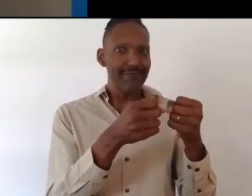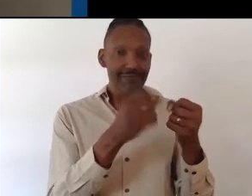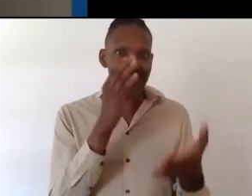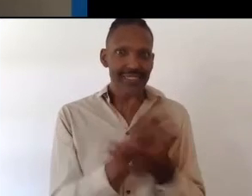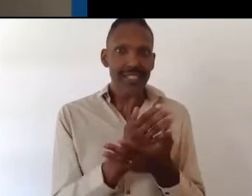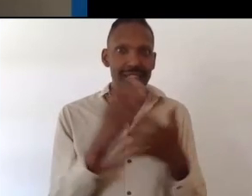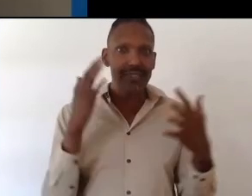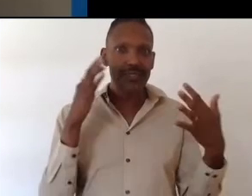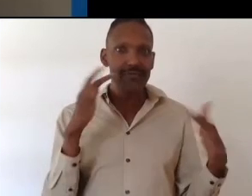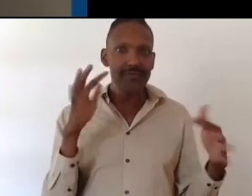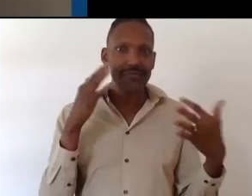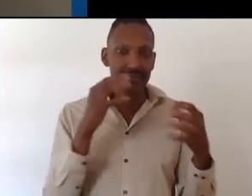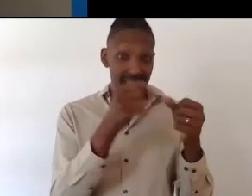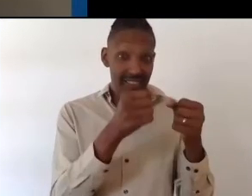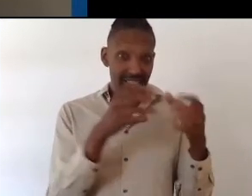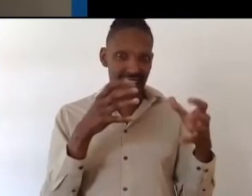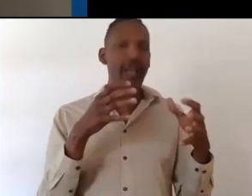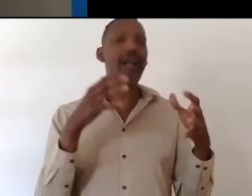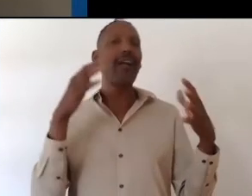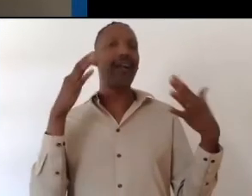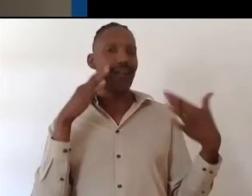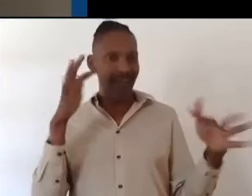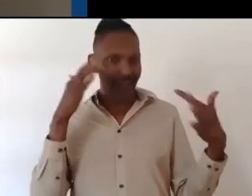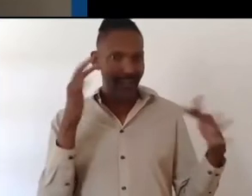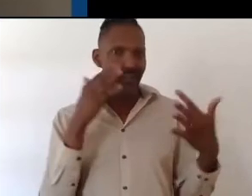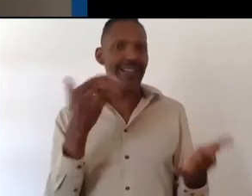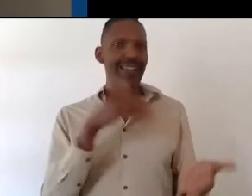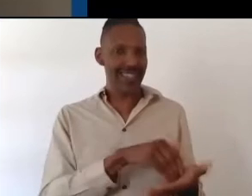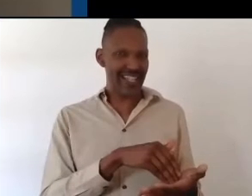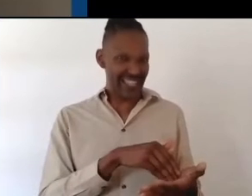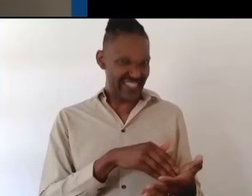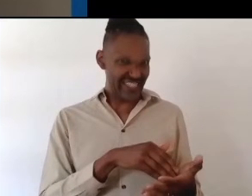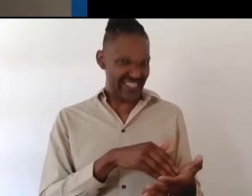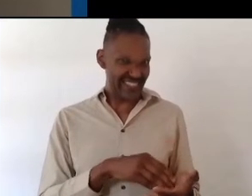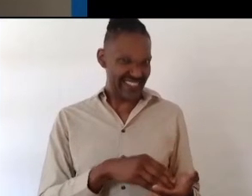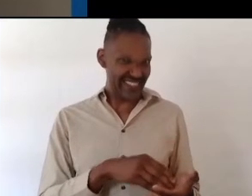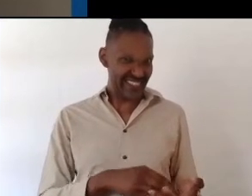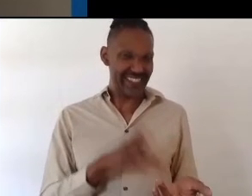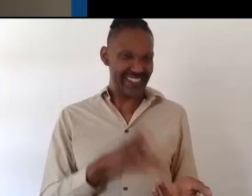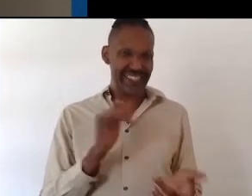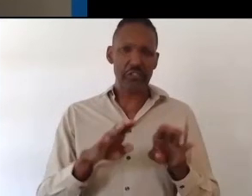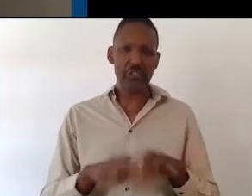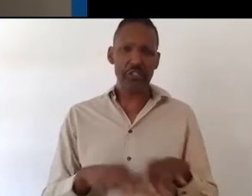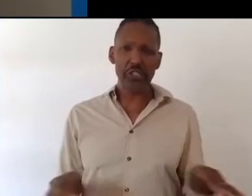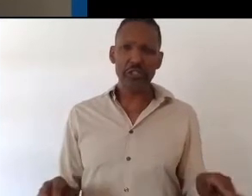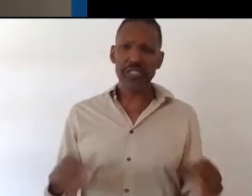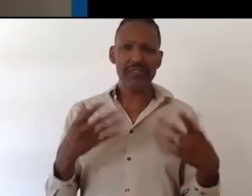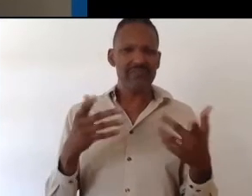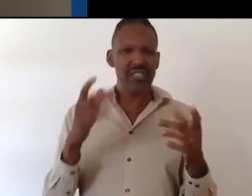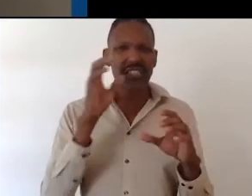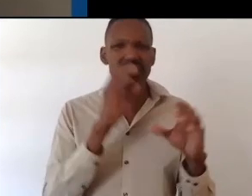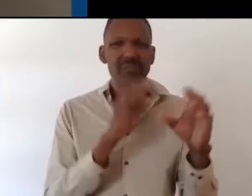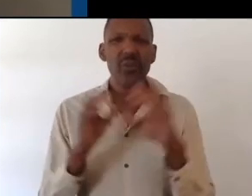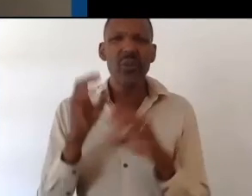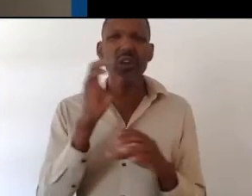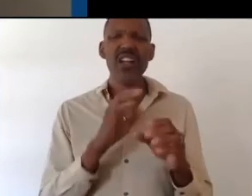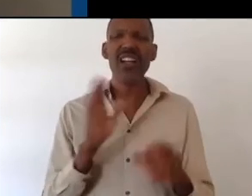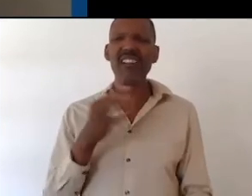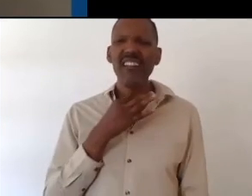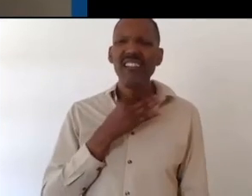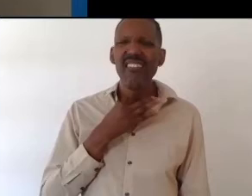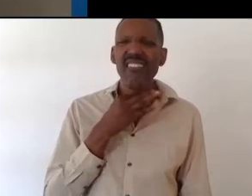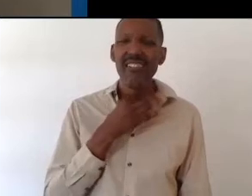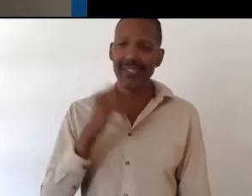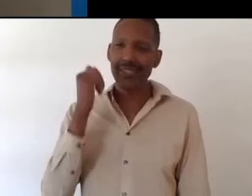day. Except for our young children with disabilities, they often don't have the access or the opportunity